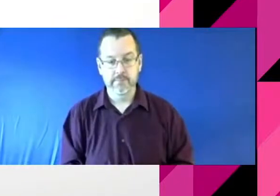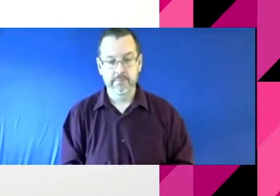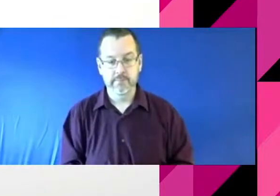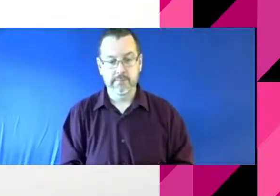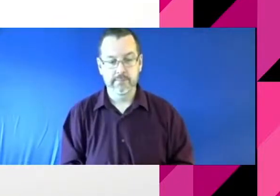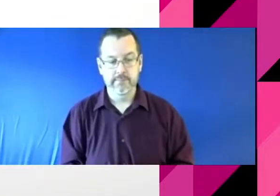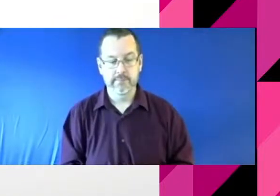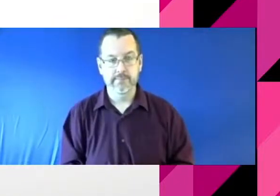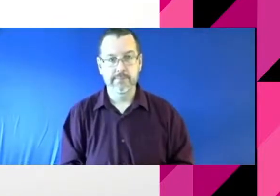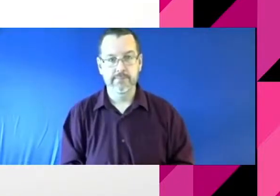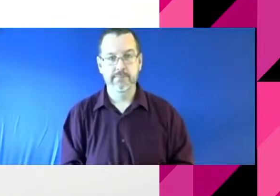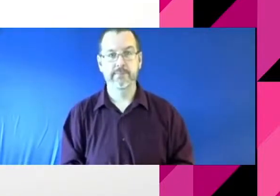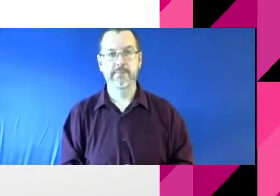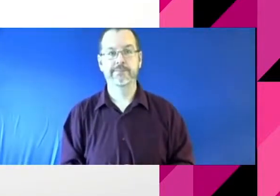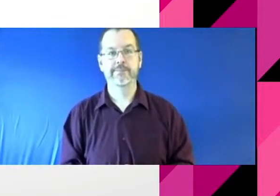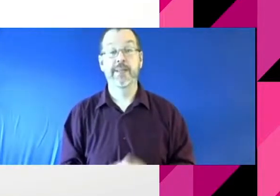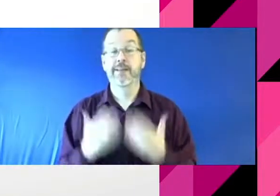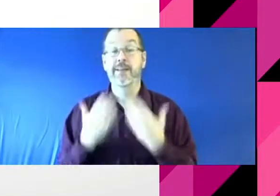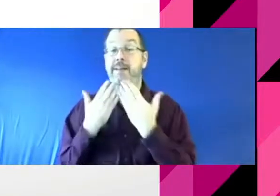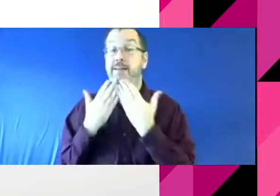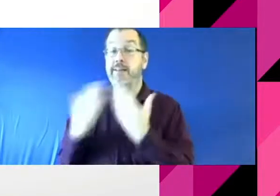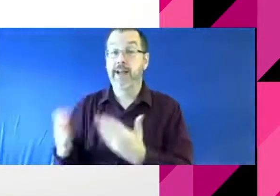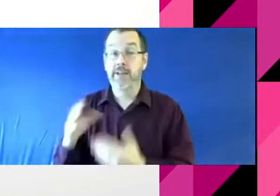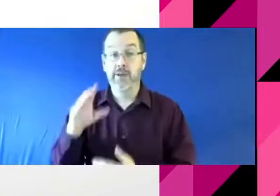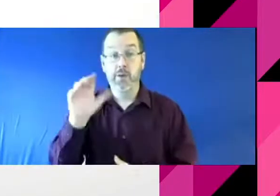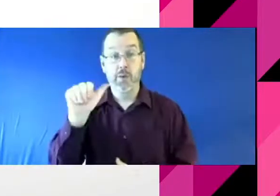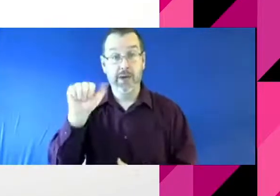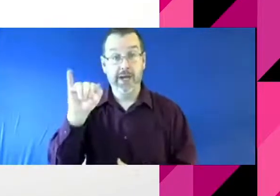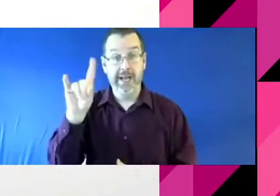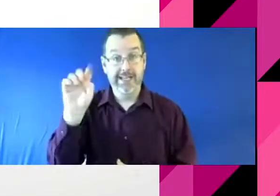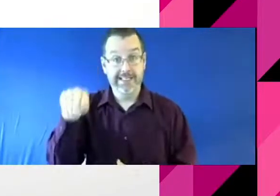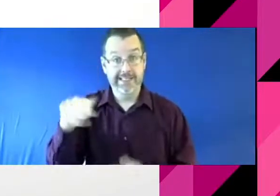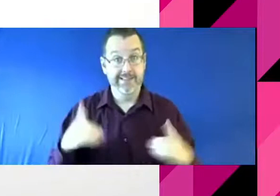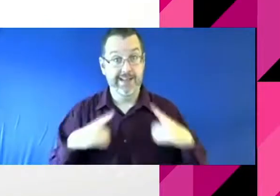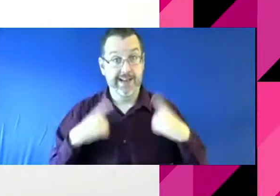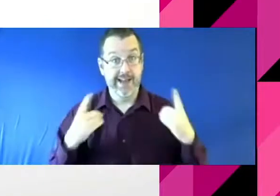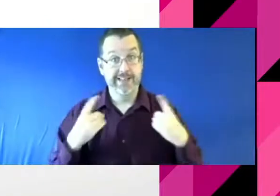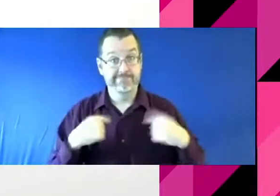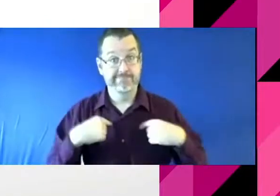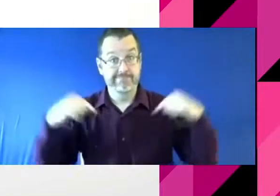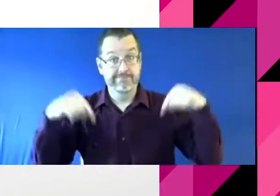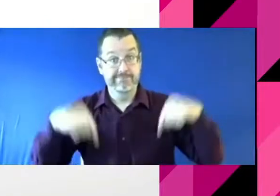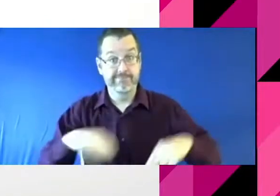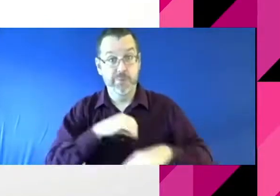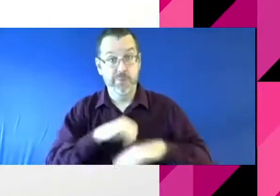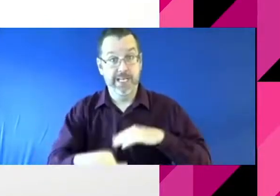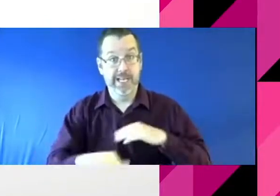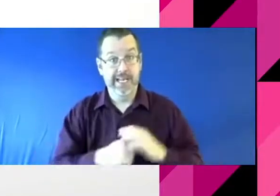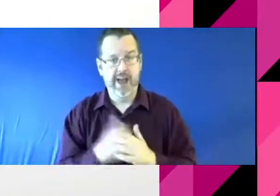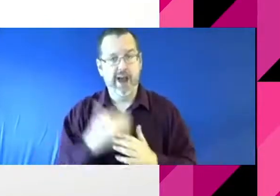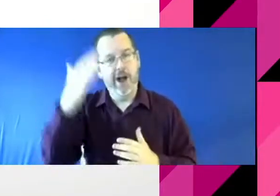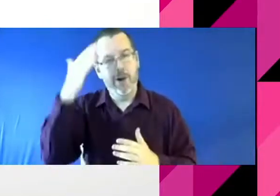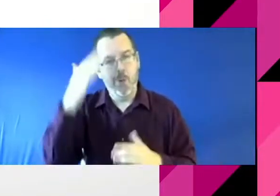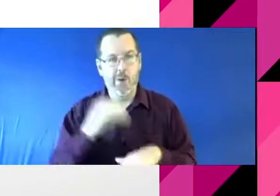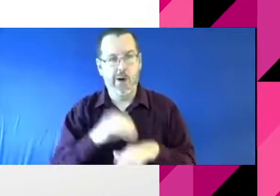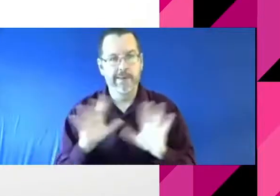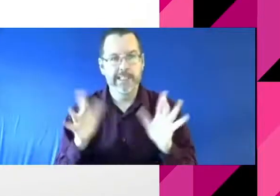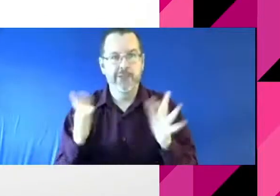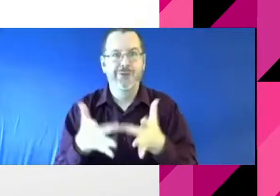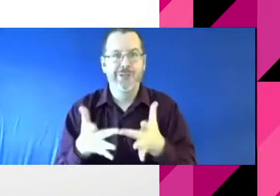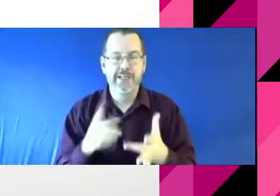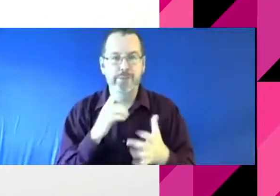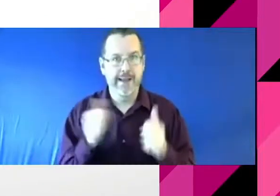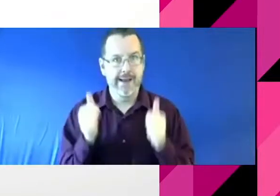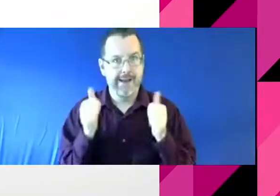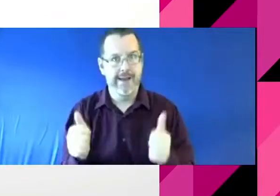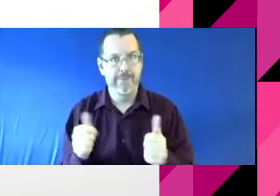Thank you very much, Aideen, and I'm delighted to have the opportunity to be here today, albeit virtually, but to participate